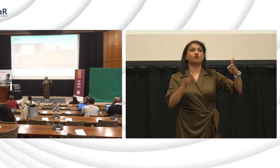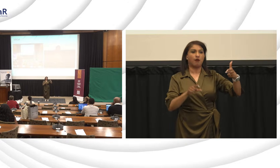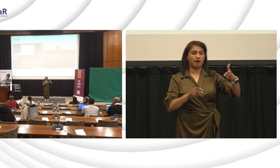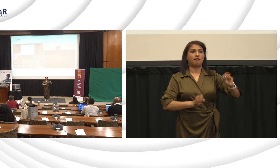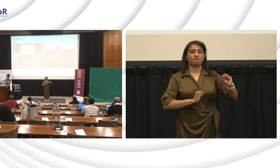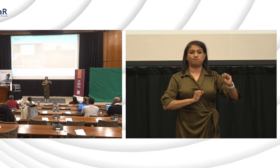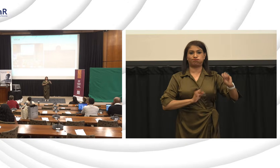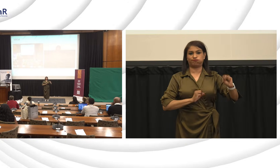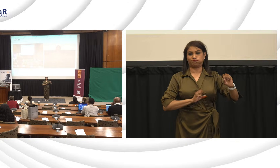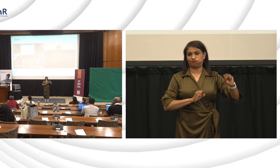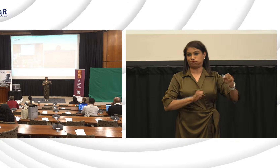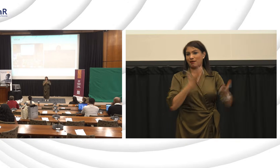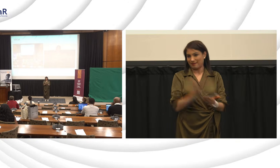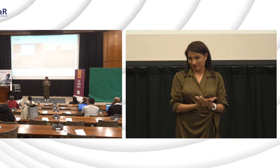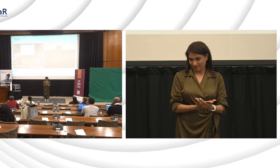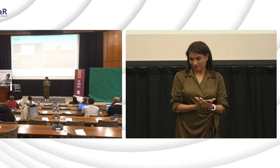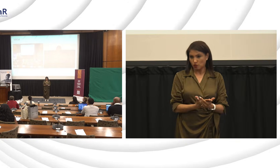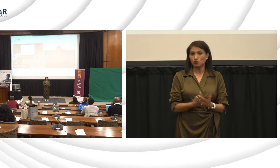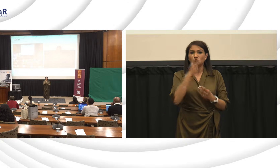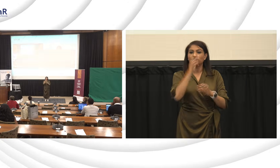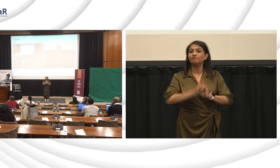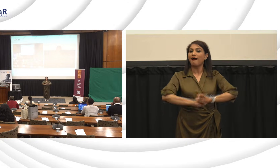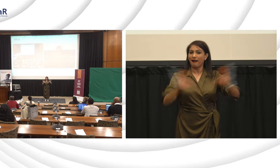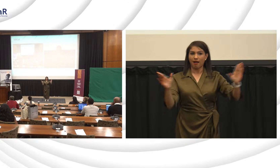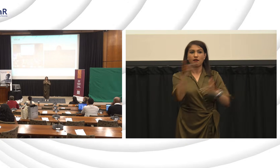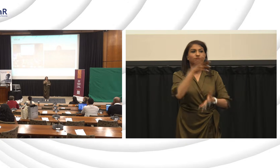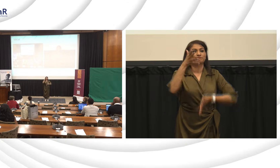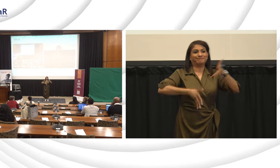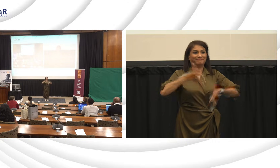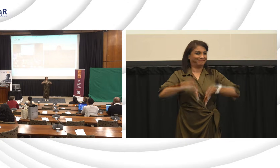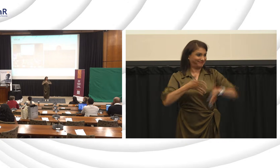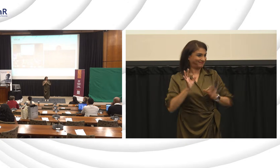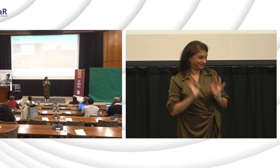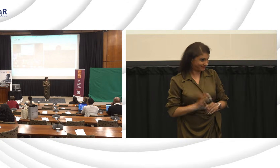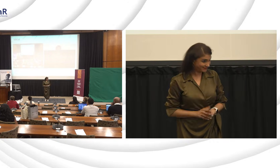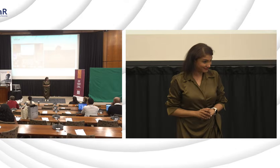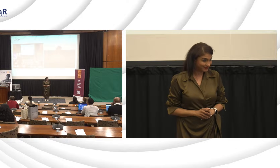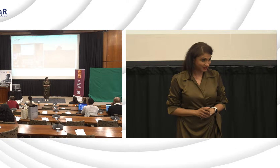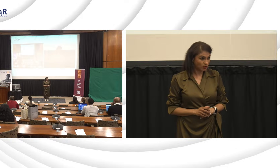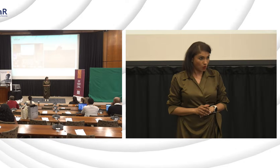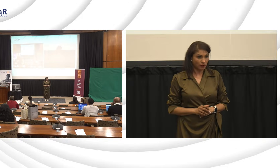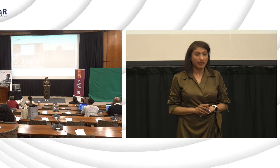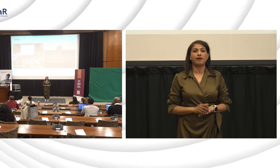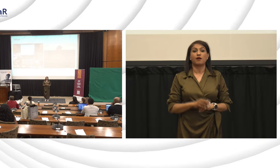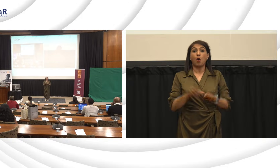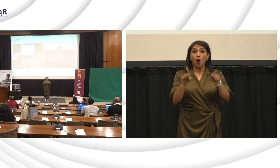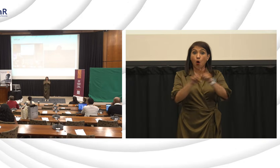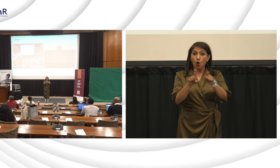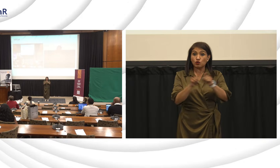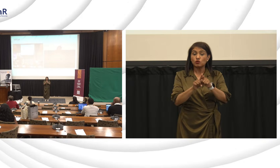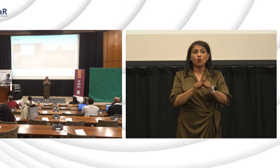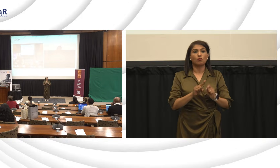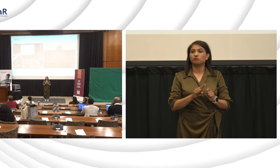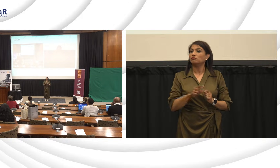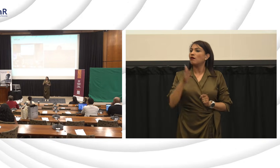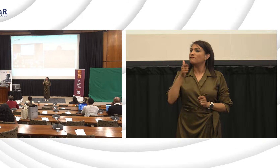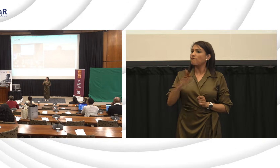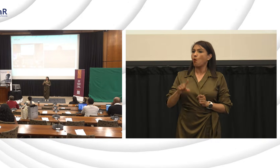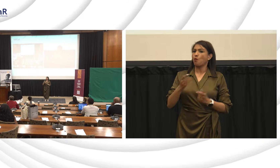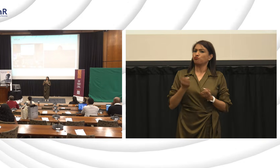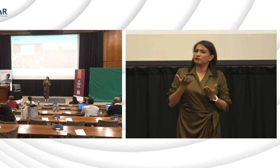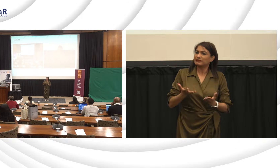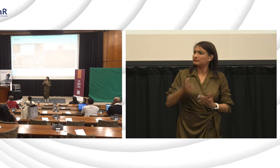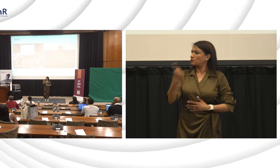We will give you an opportunity to ask questions, but we also need to wait for the camera to move their shot onto you, and then you can ask your